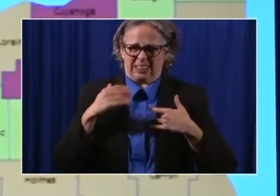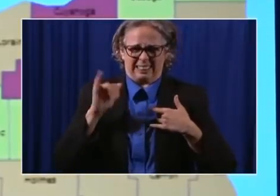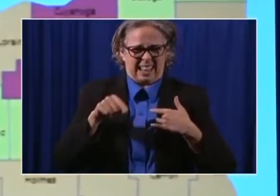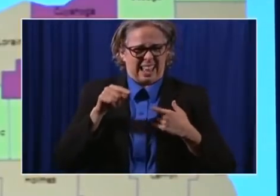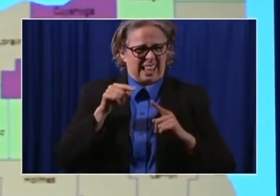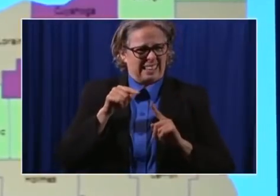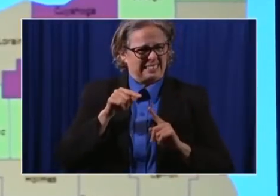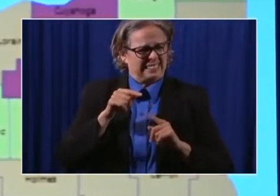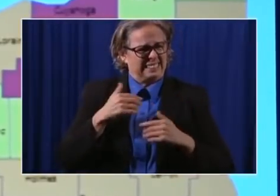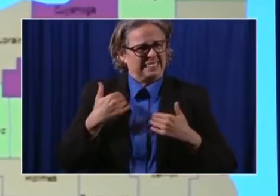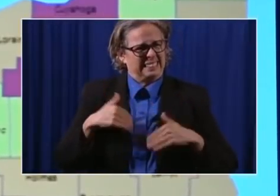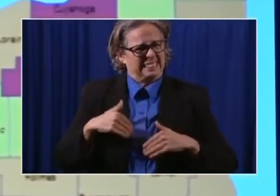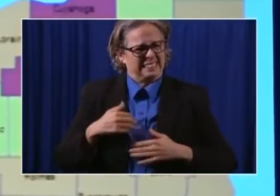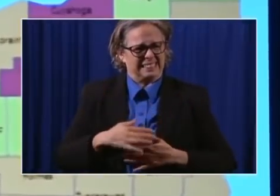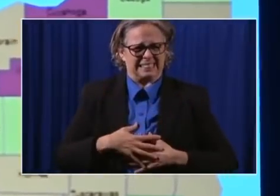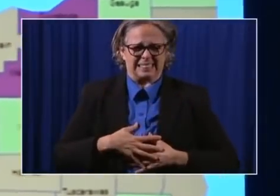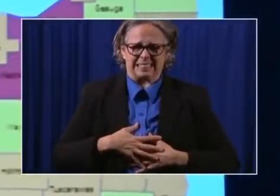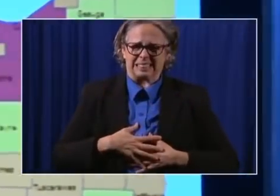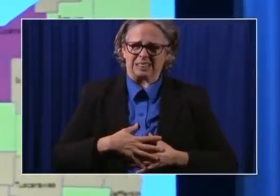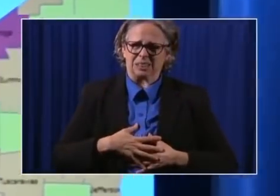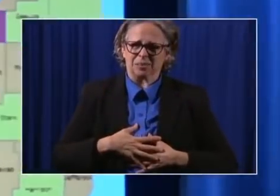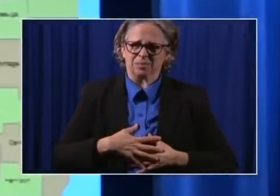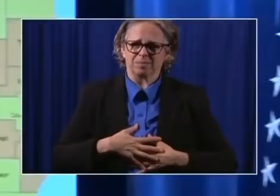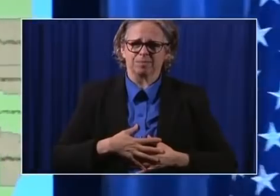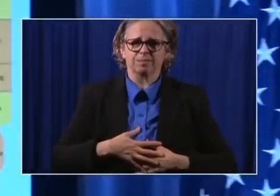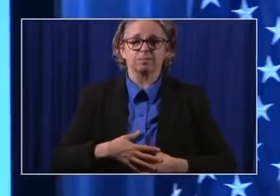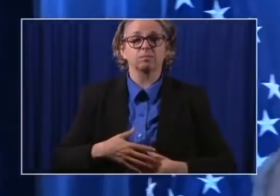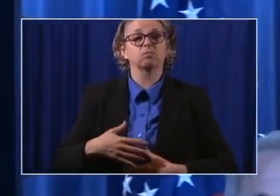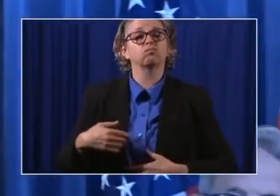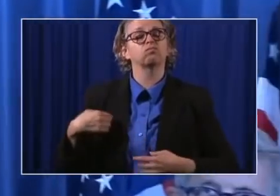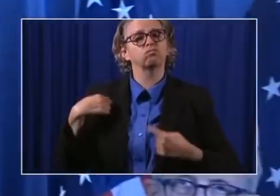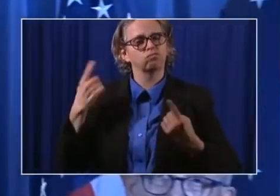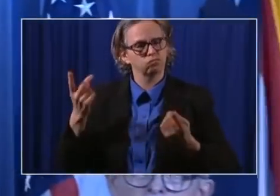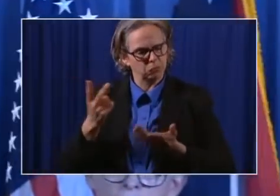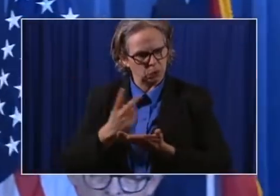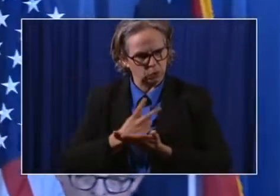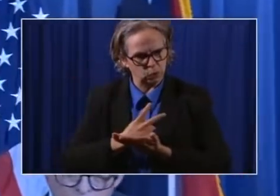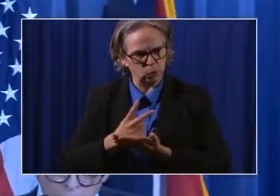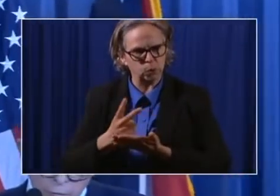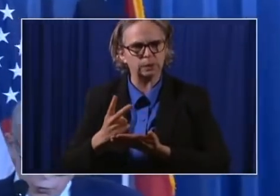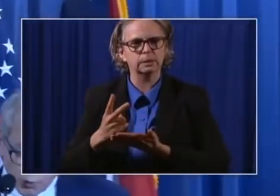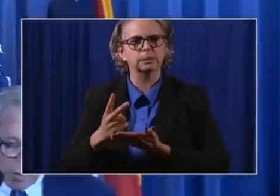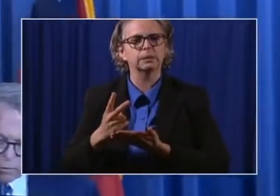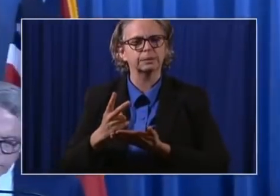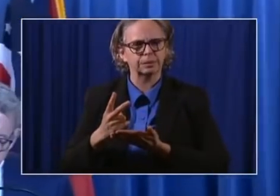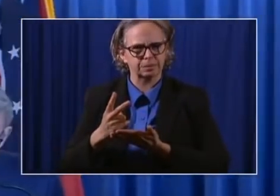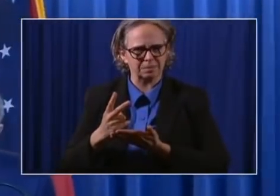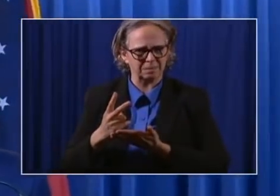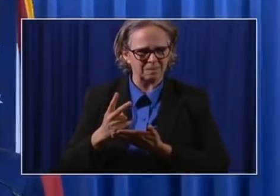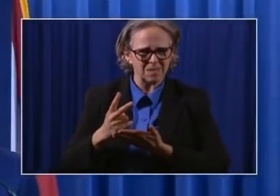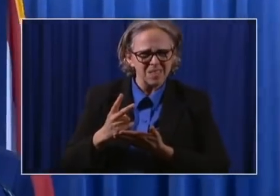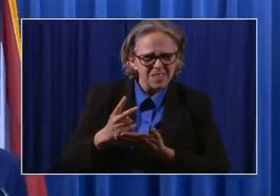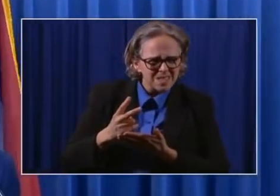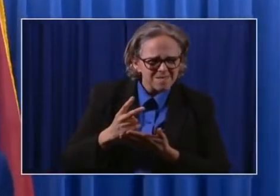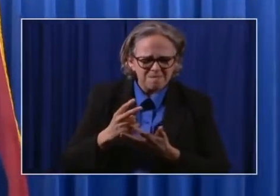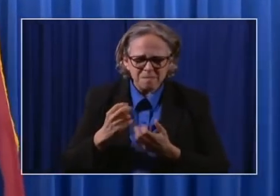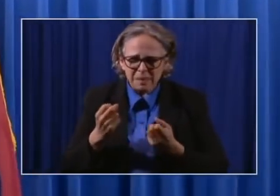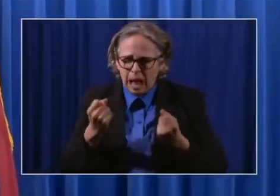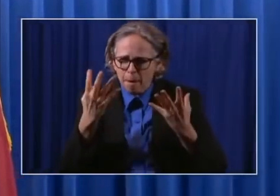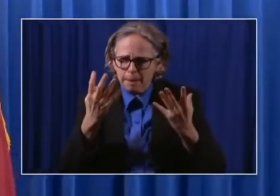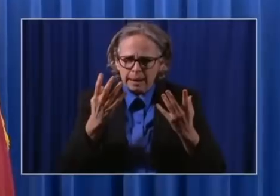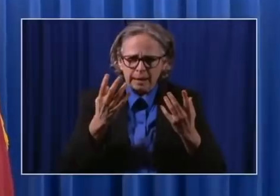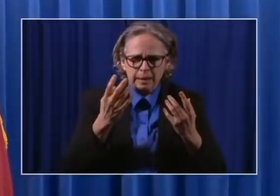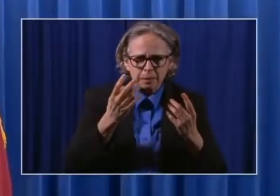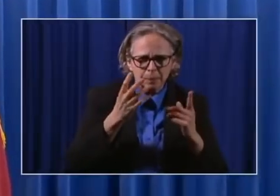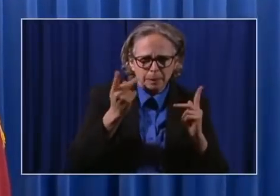correctly, but we look at 2 weeks, how many cases in the last 2 weeks, and then that is